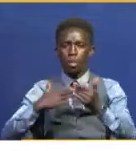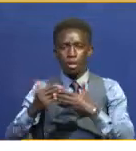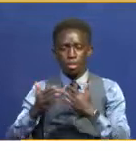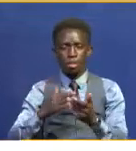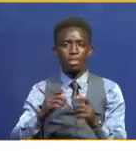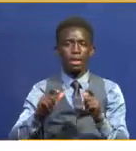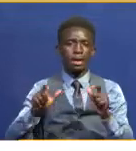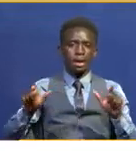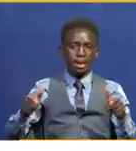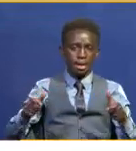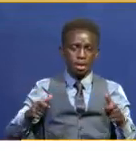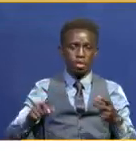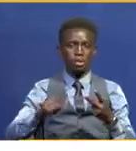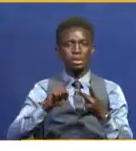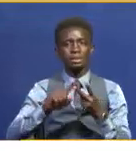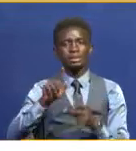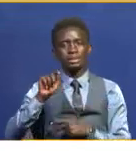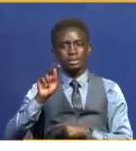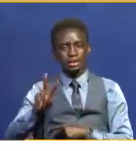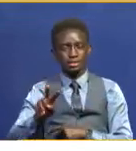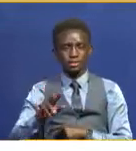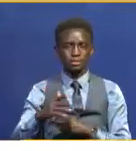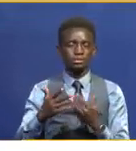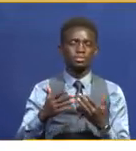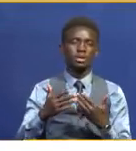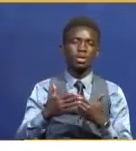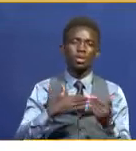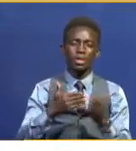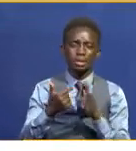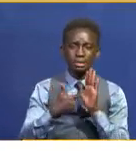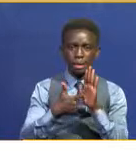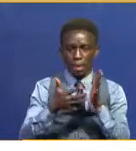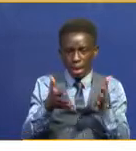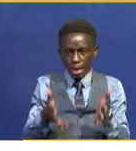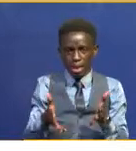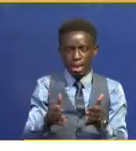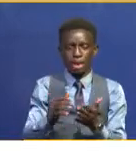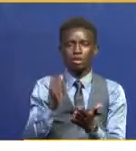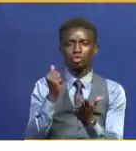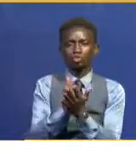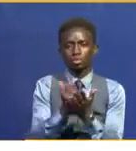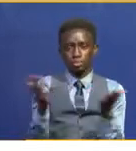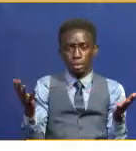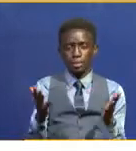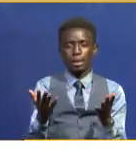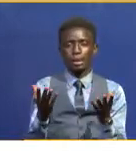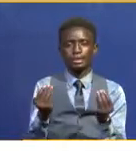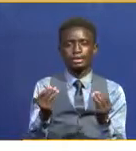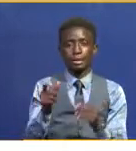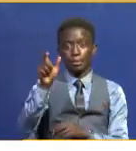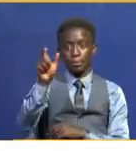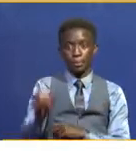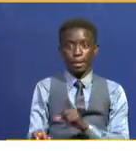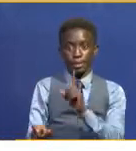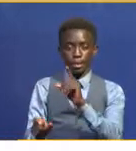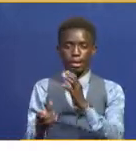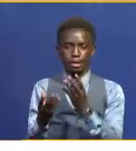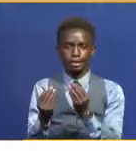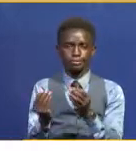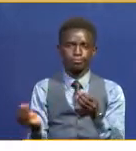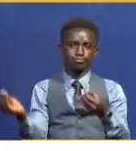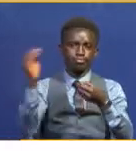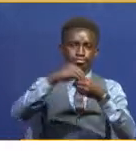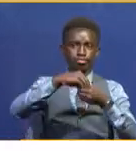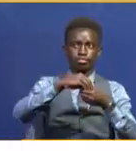on television, like right now, be it in the newspapers, so that one can actually be able to get into the right